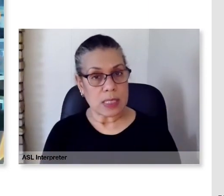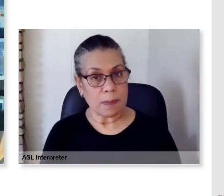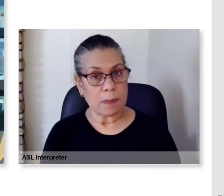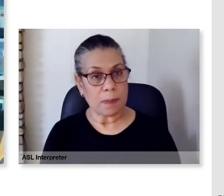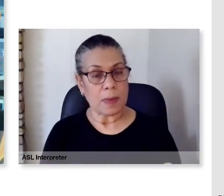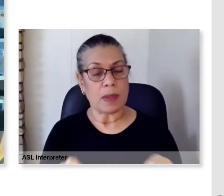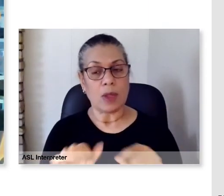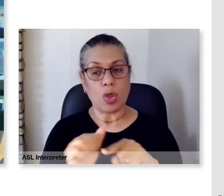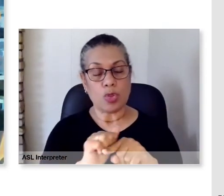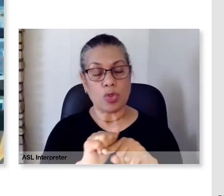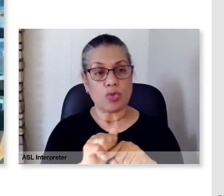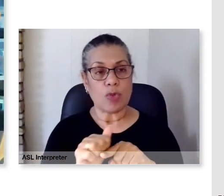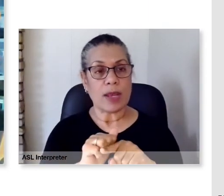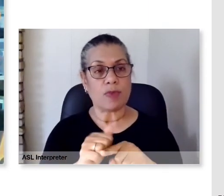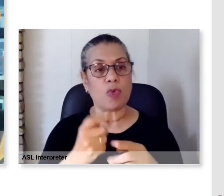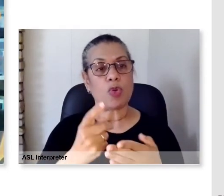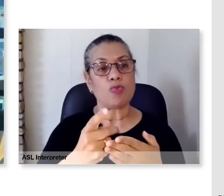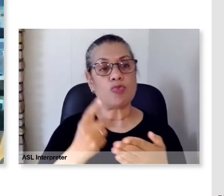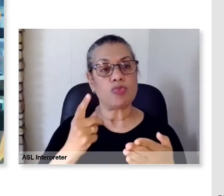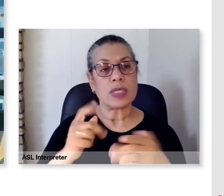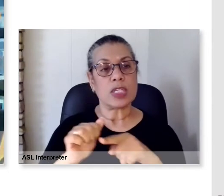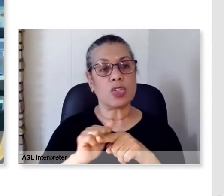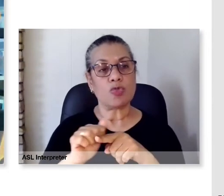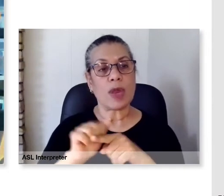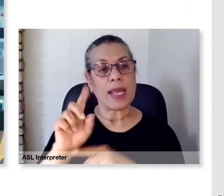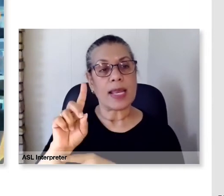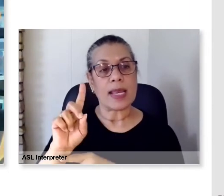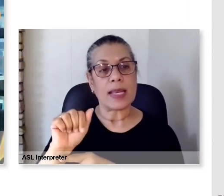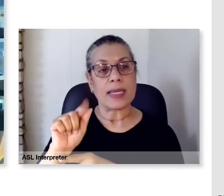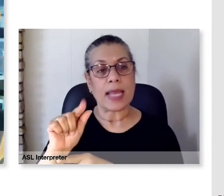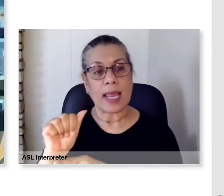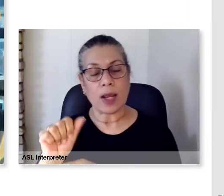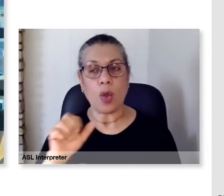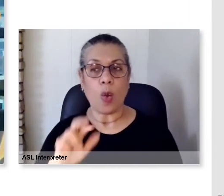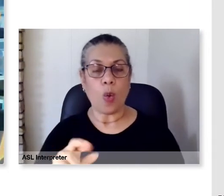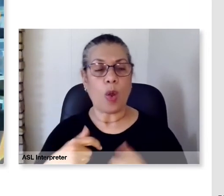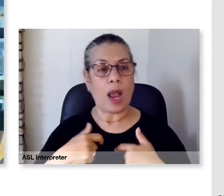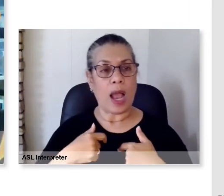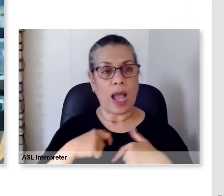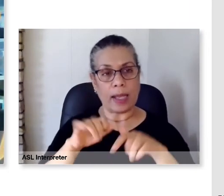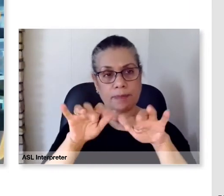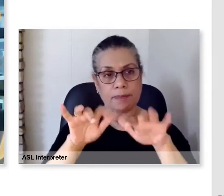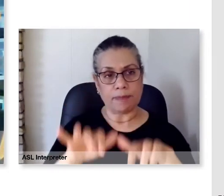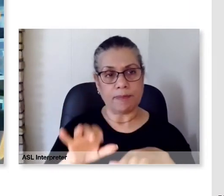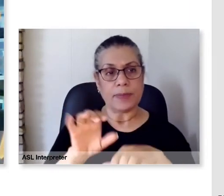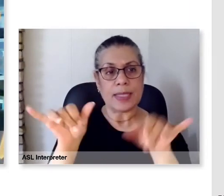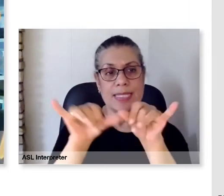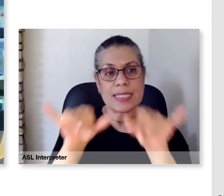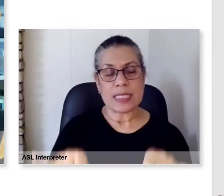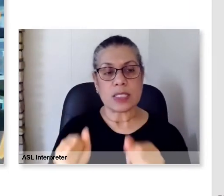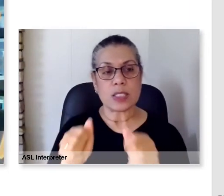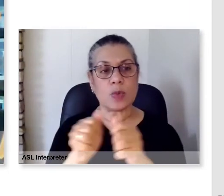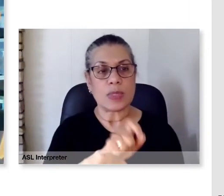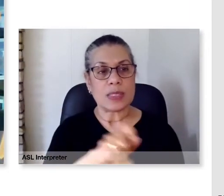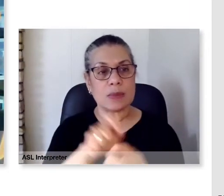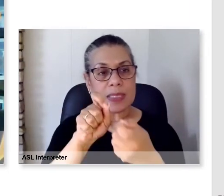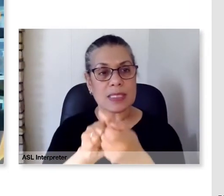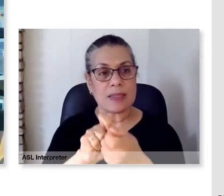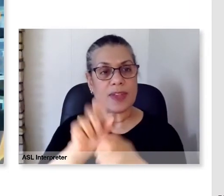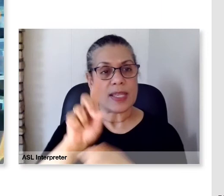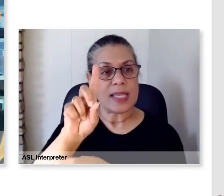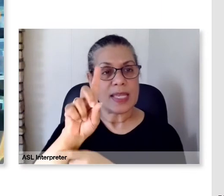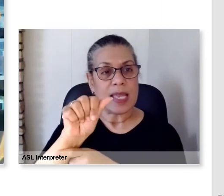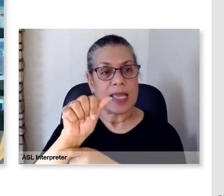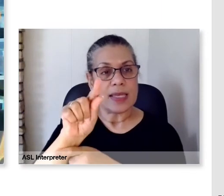on sort of pre-trained data, or in some cases, I train the system with certain data, I think it's fascinating